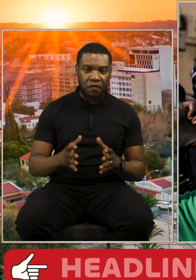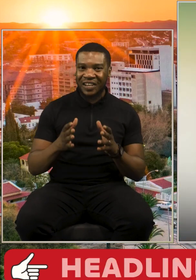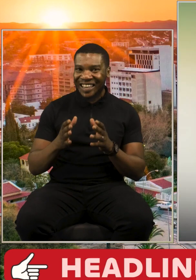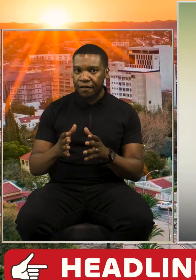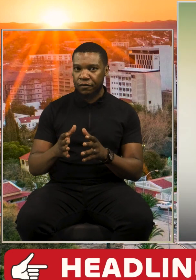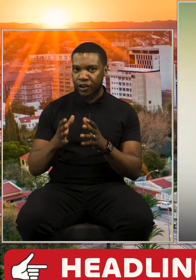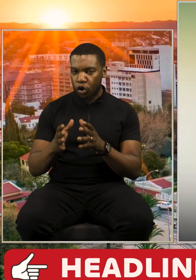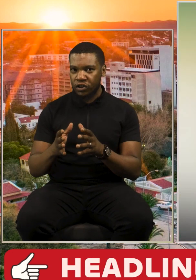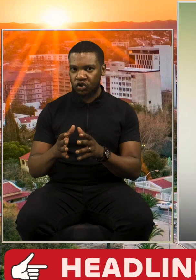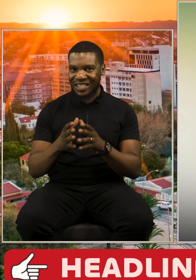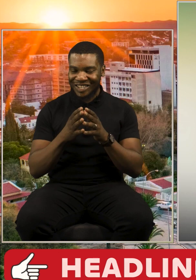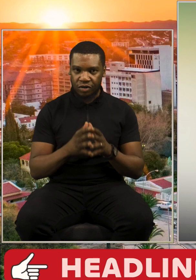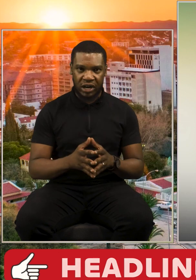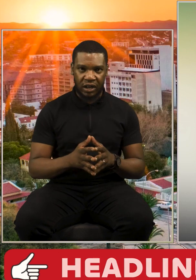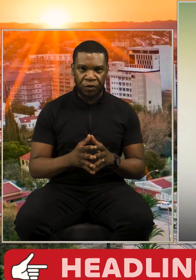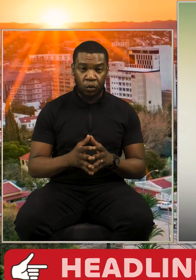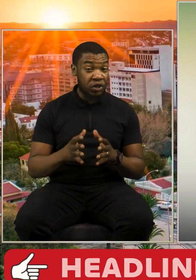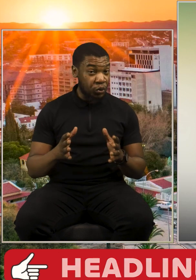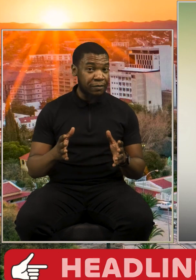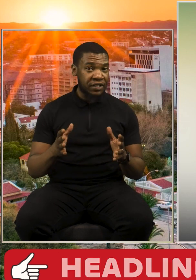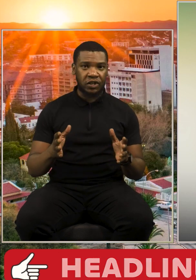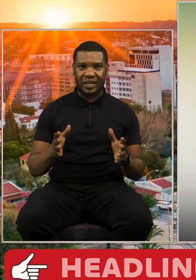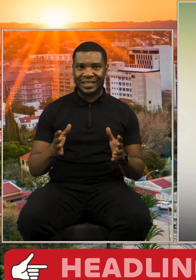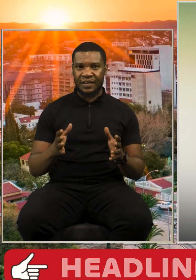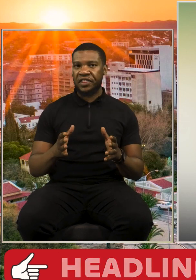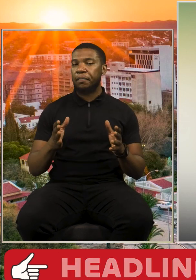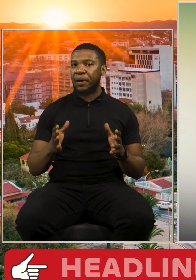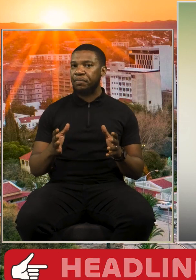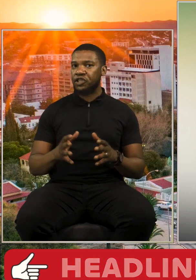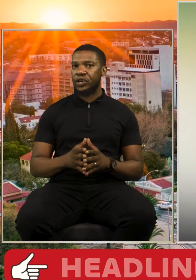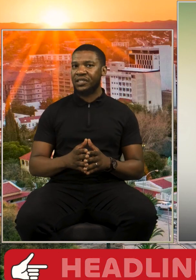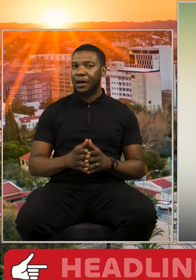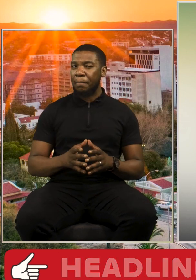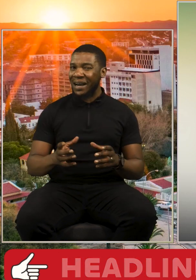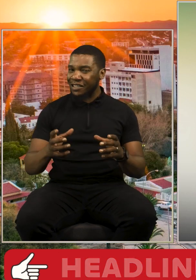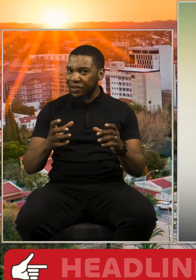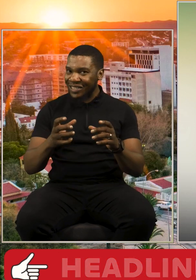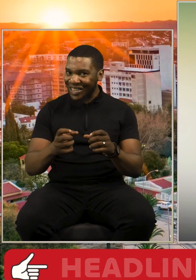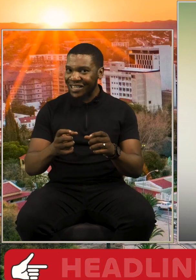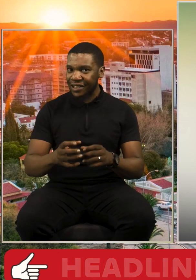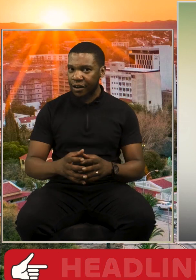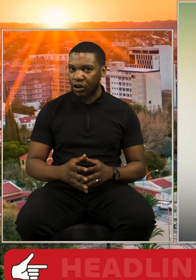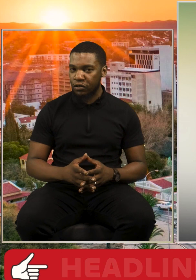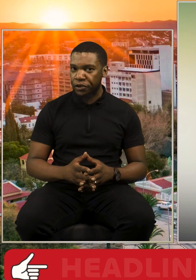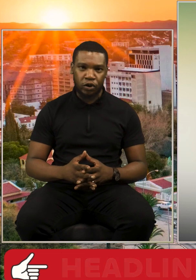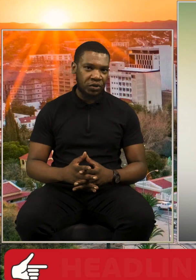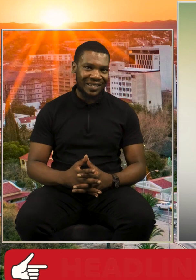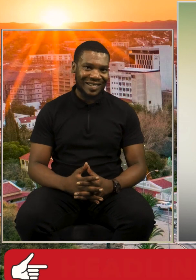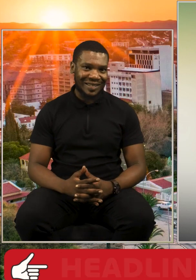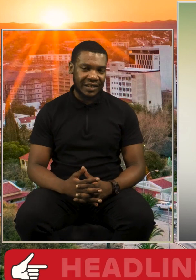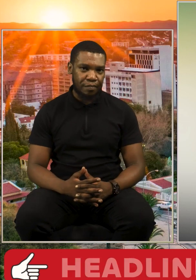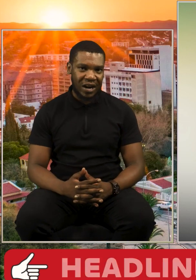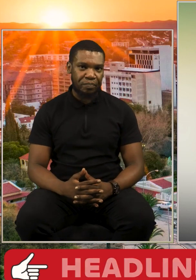suspicions of a carefully orchestrated charade, with whispers circulating that the puppet strings might be tightening around the